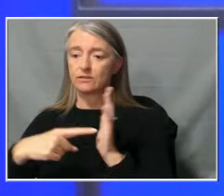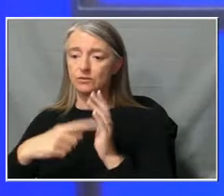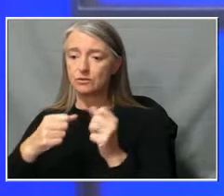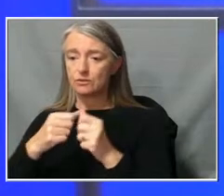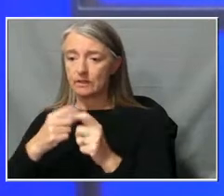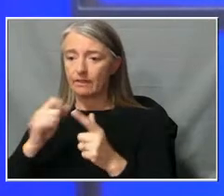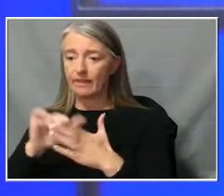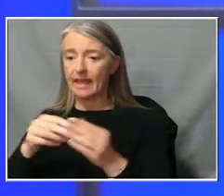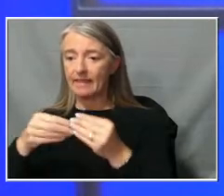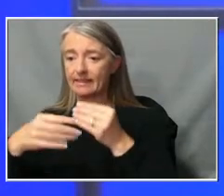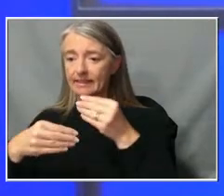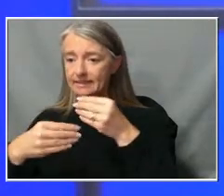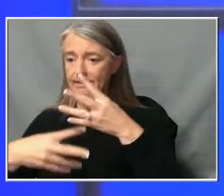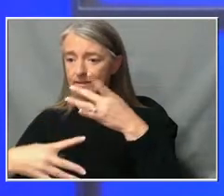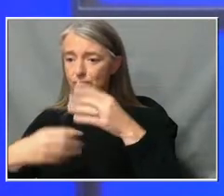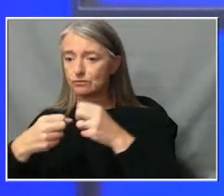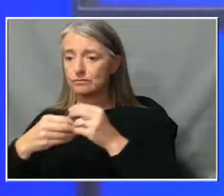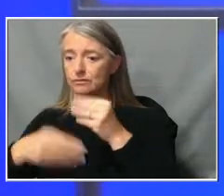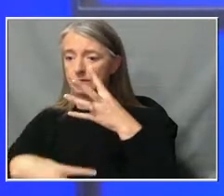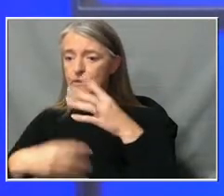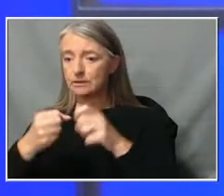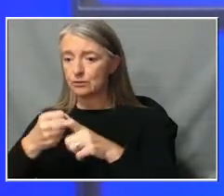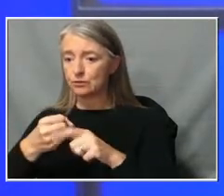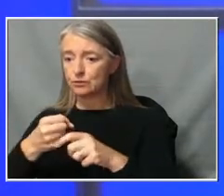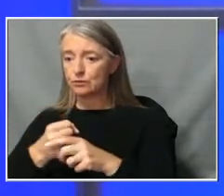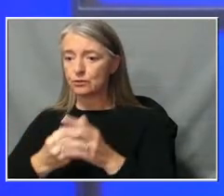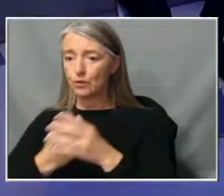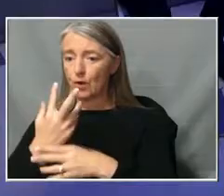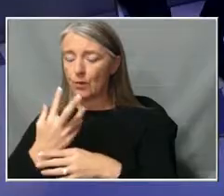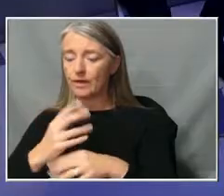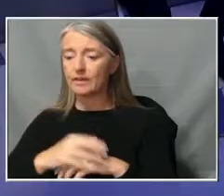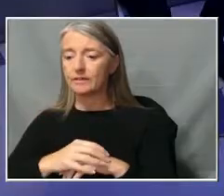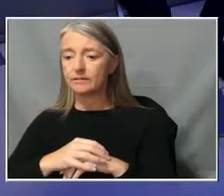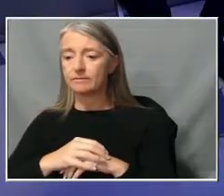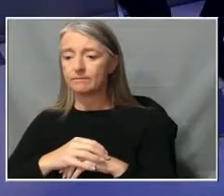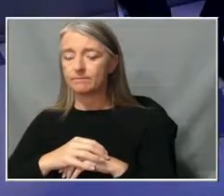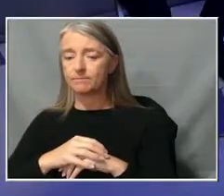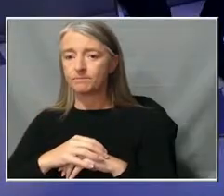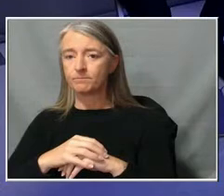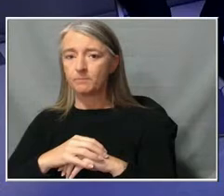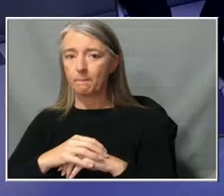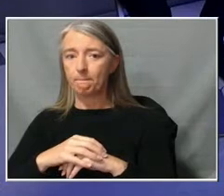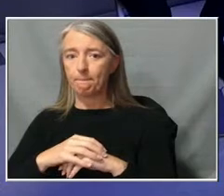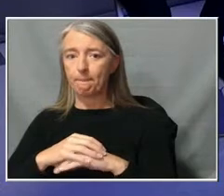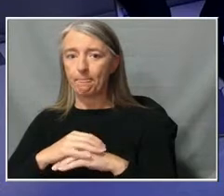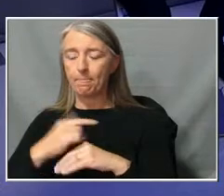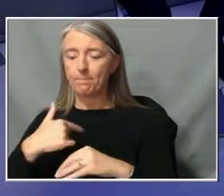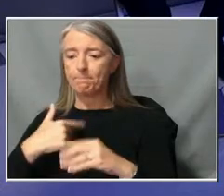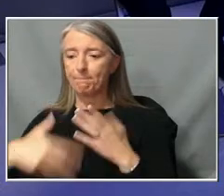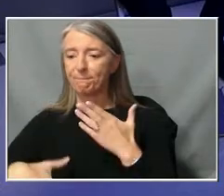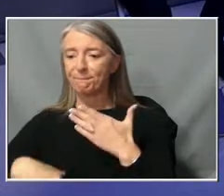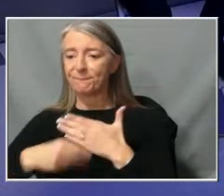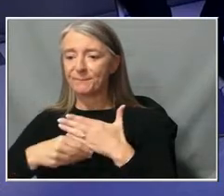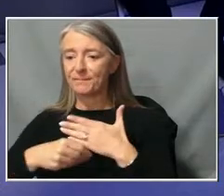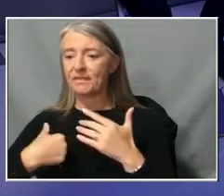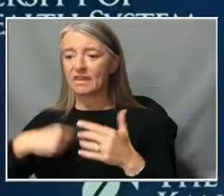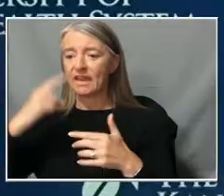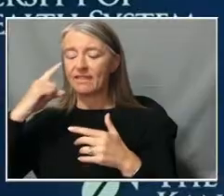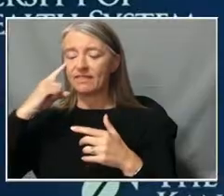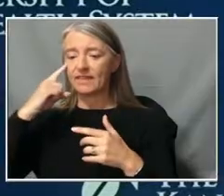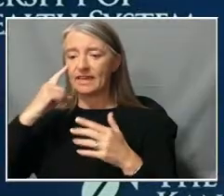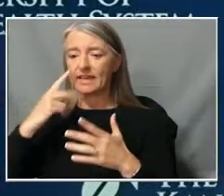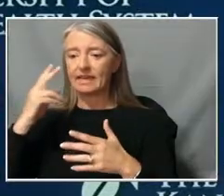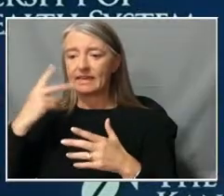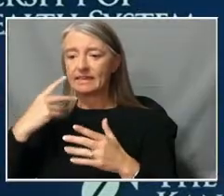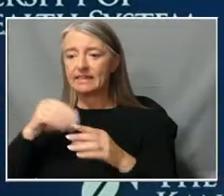Sure. With increasing, data and studies that are being published. Dr. Chen, anything to add? Well, I just want to say, I think in